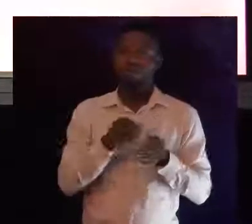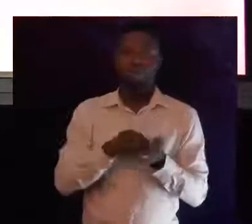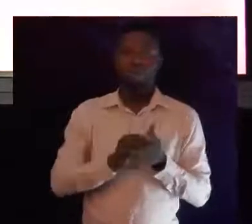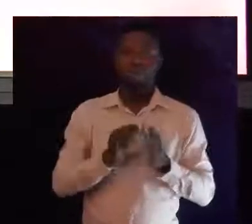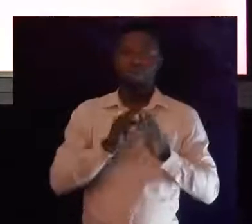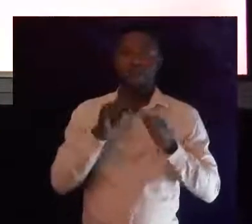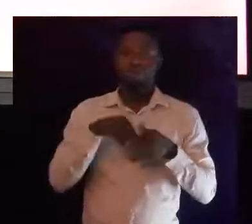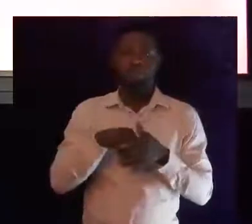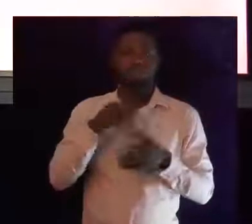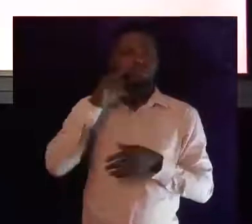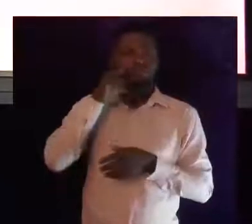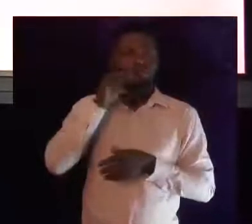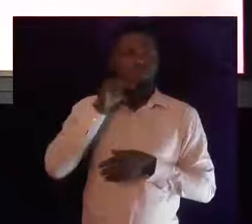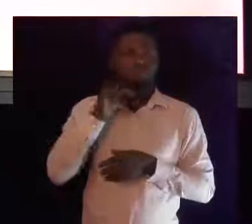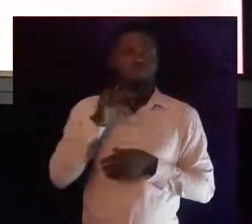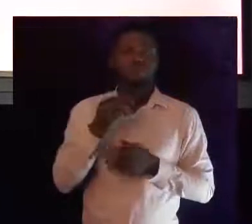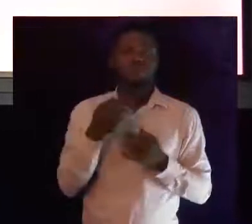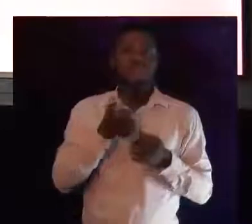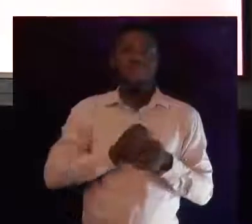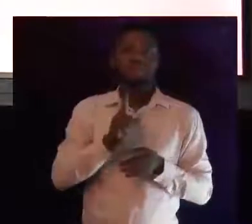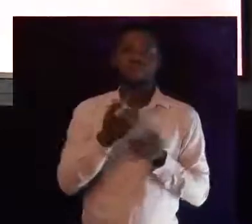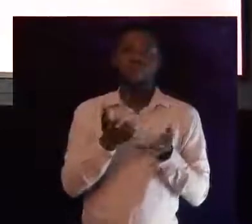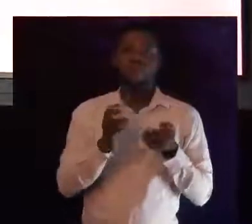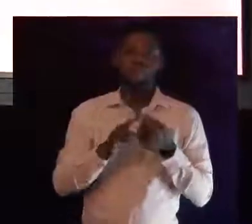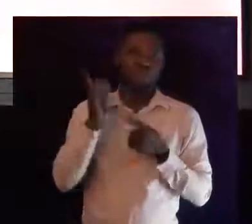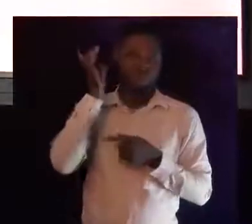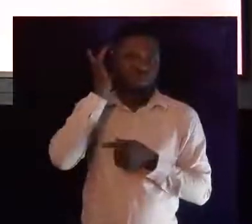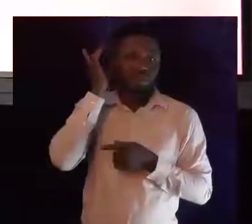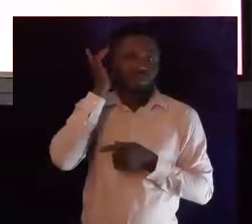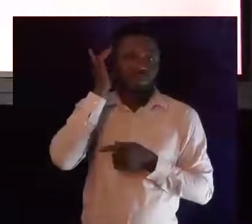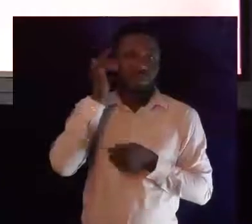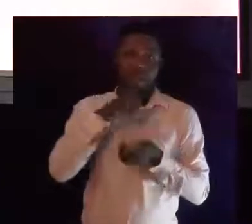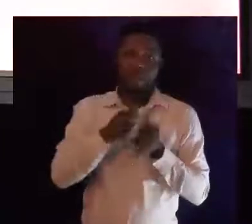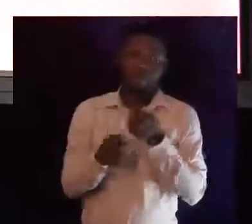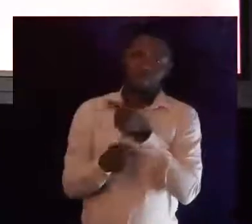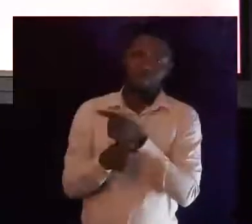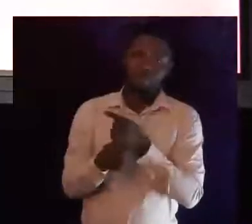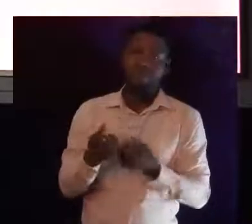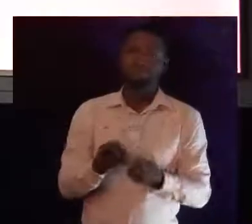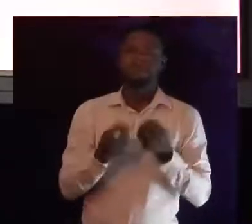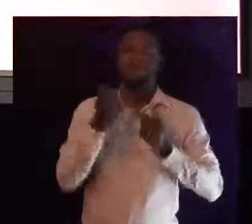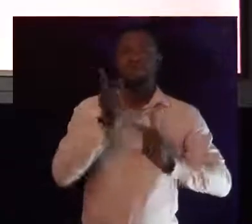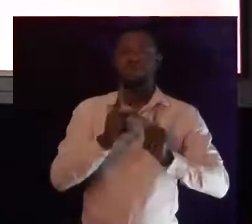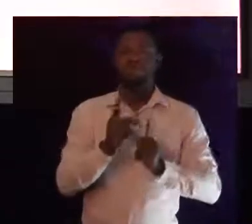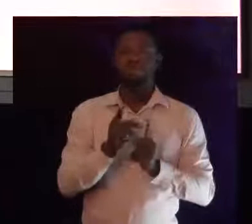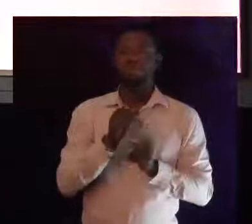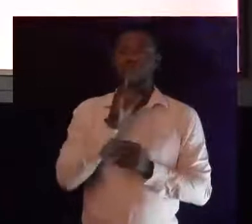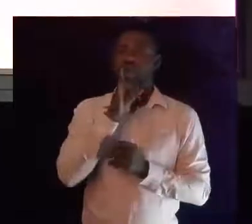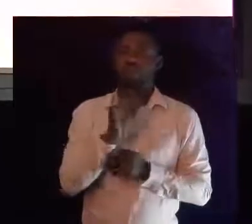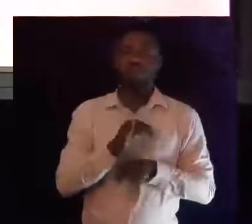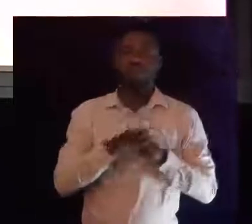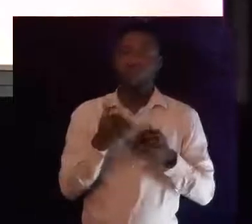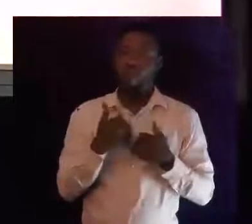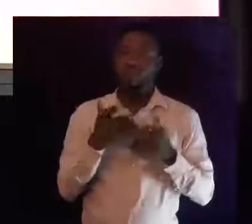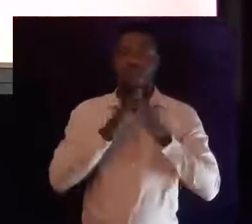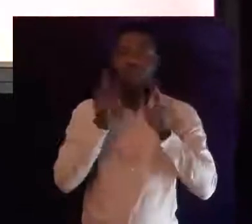own houses in Nigeria. I know everybody will want to hear about this. And many people actually